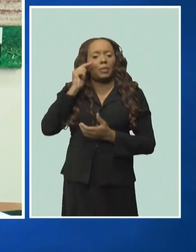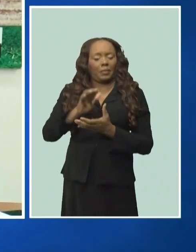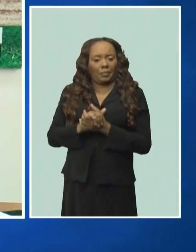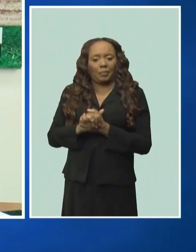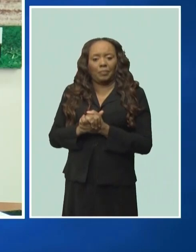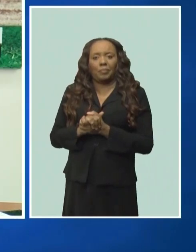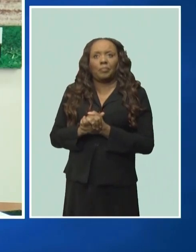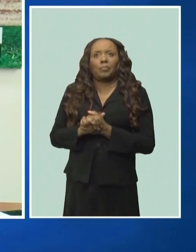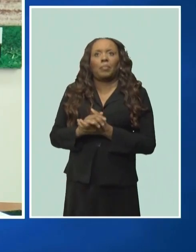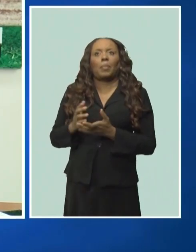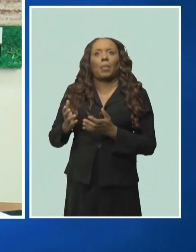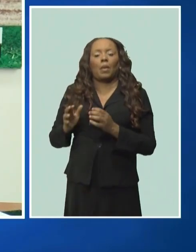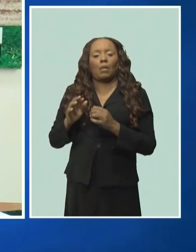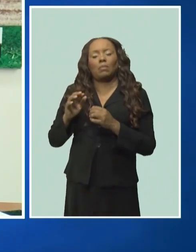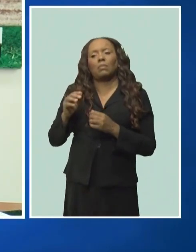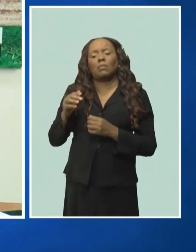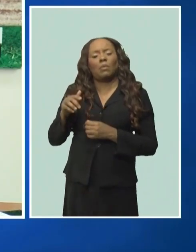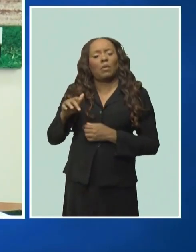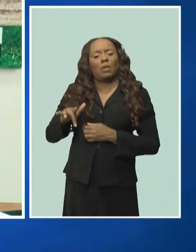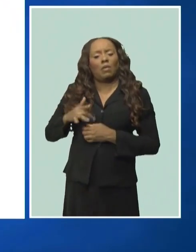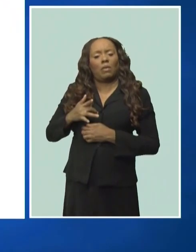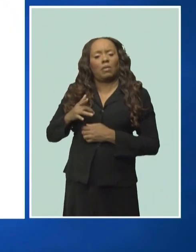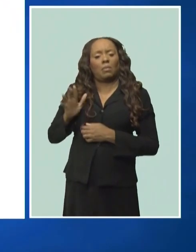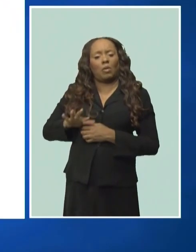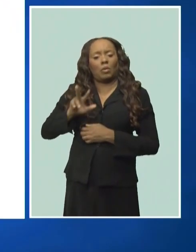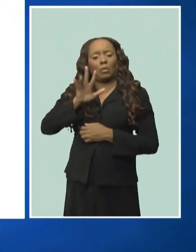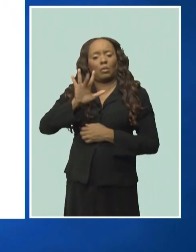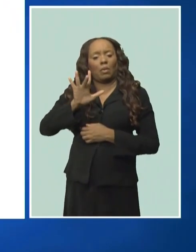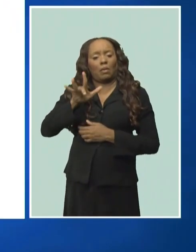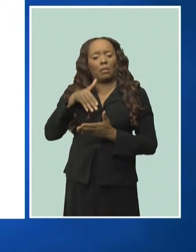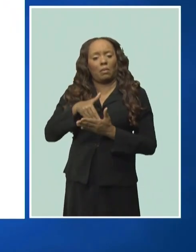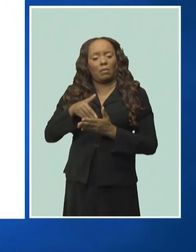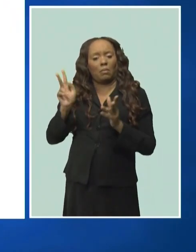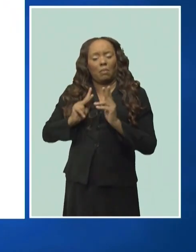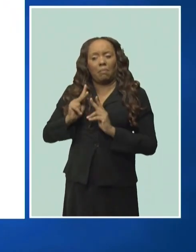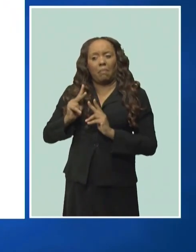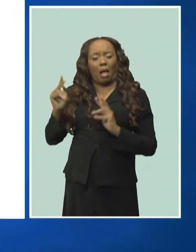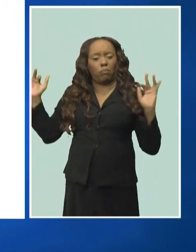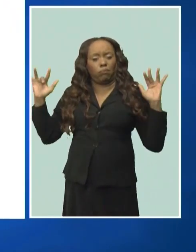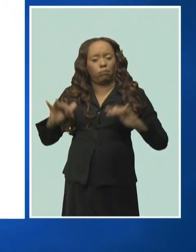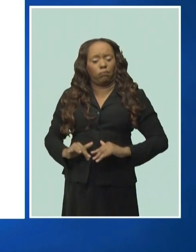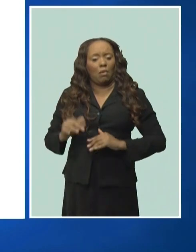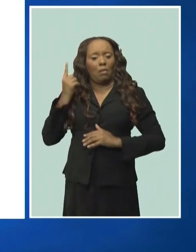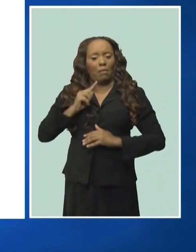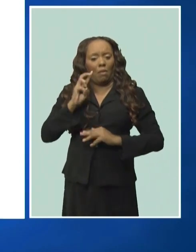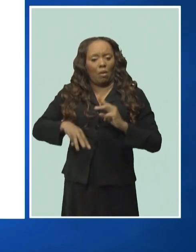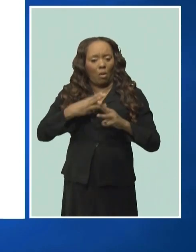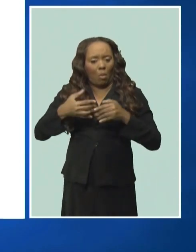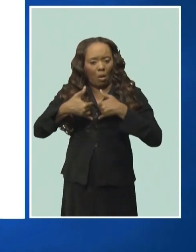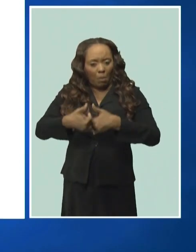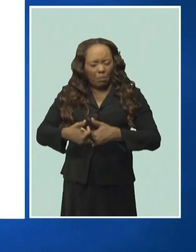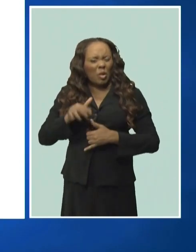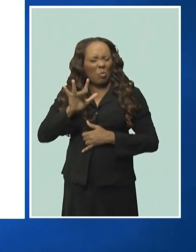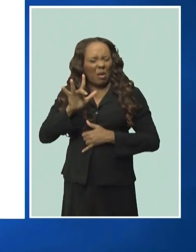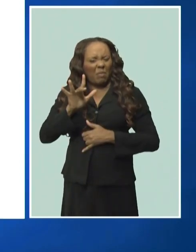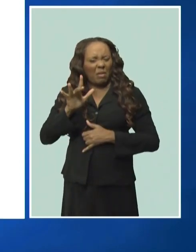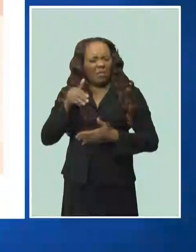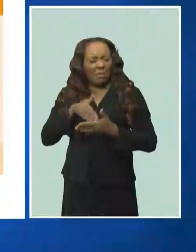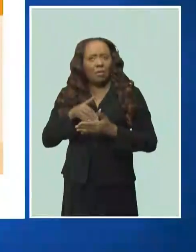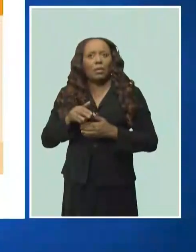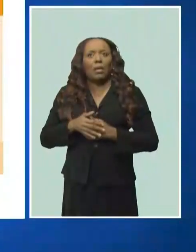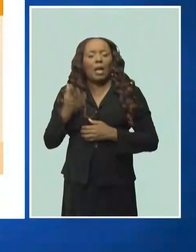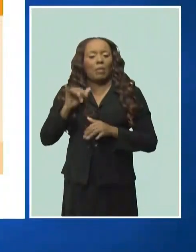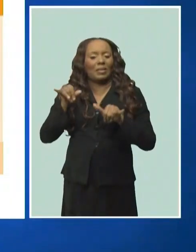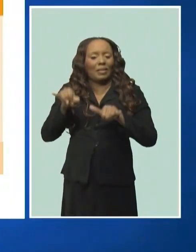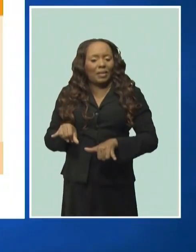bid, 25,000 people coming to Barbados during the month of June for the World Cup at a length of stay of